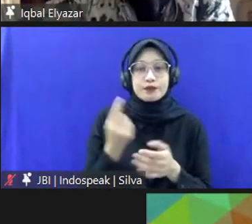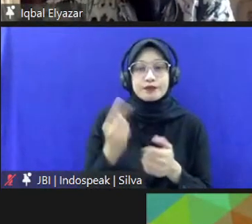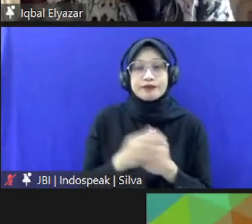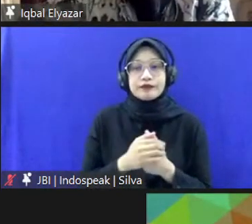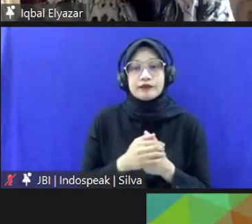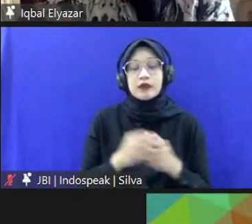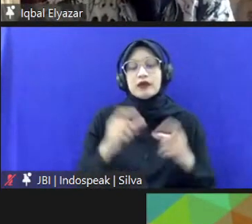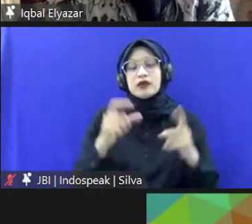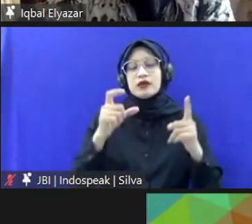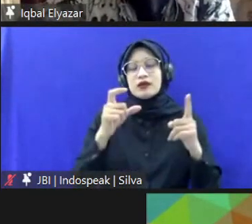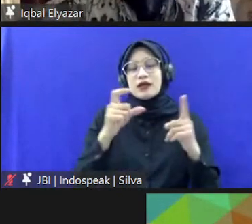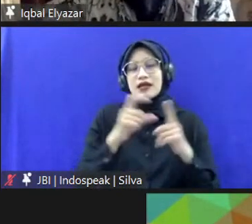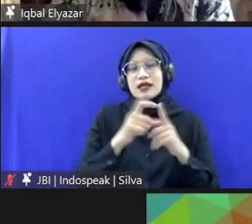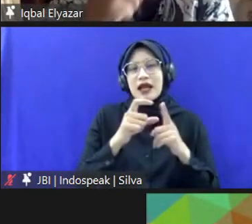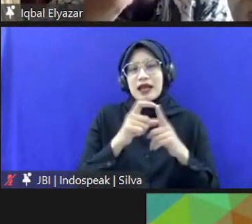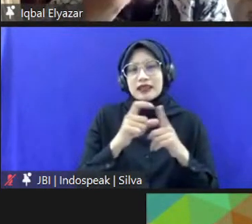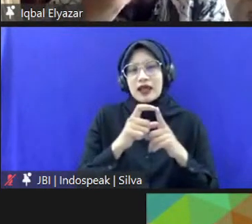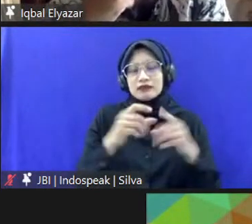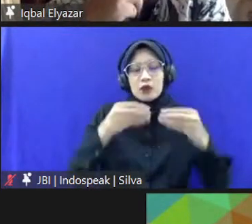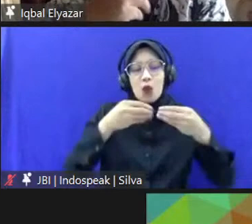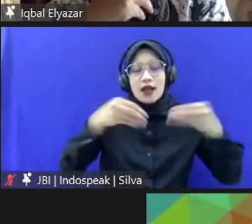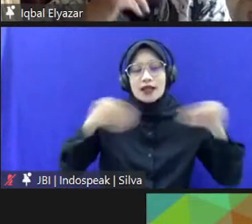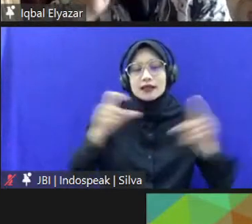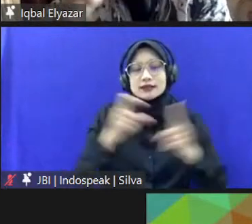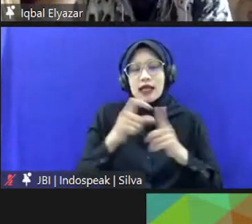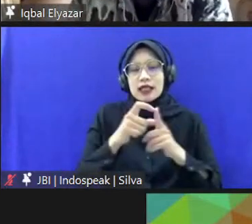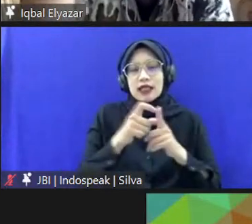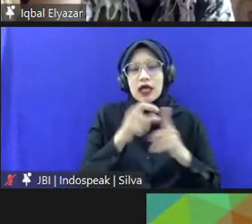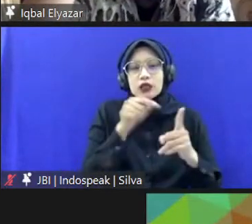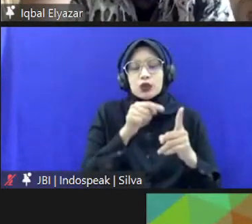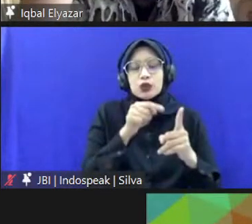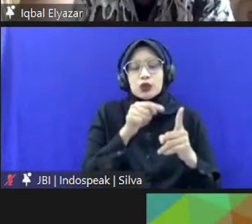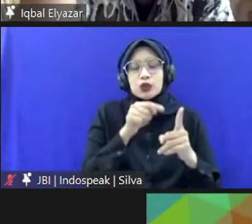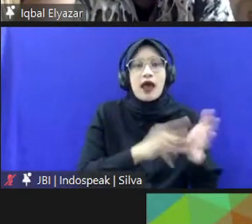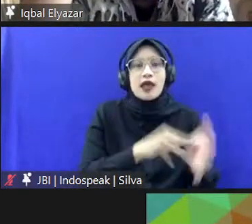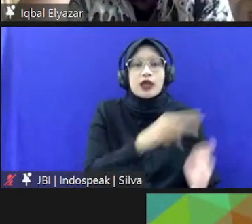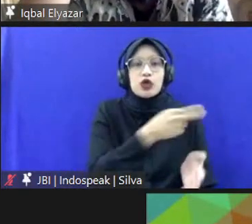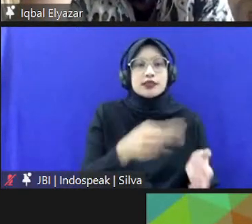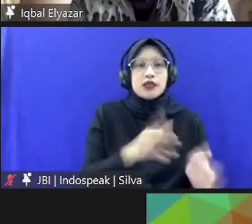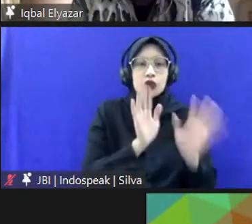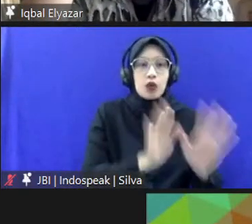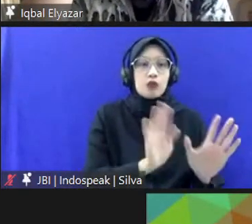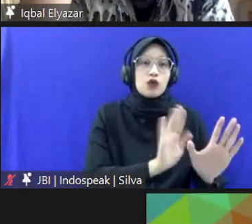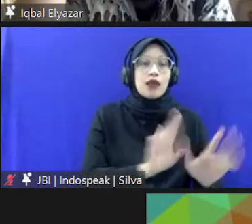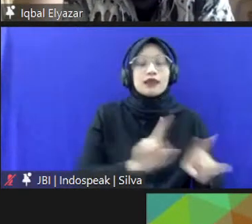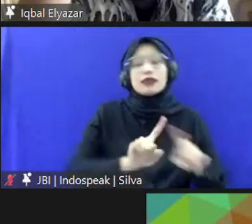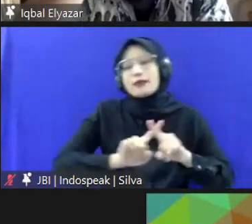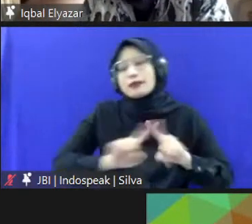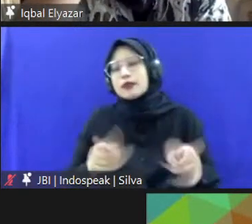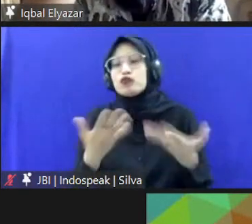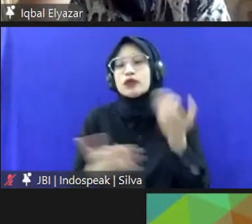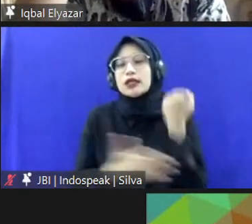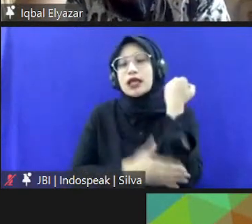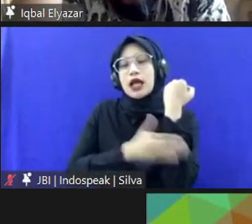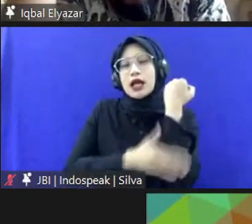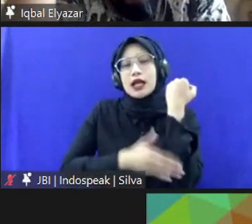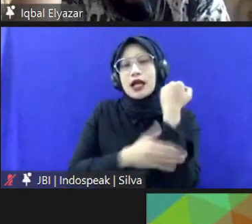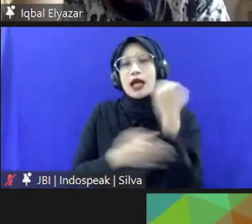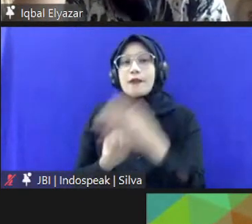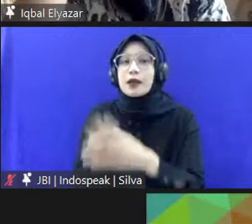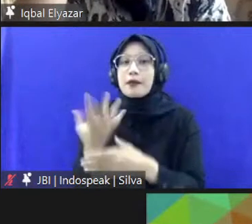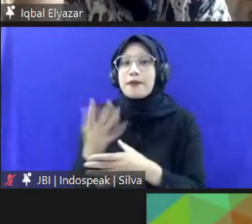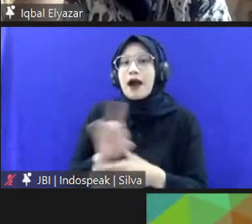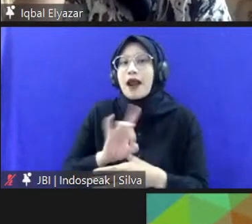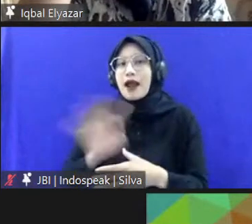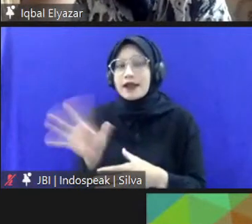unique only for Indonesia. Yeah, maybe some other developing countries or emerging economies